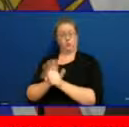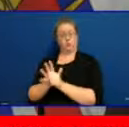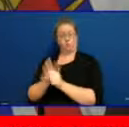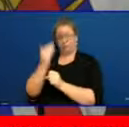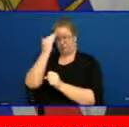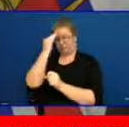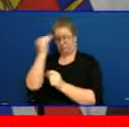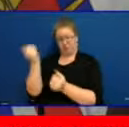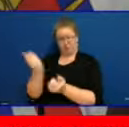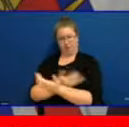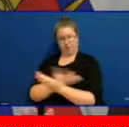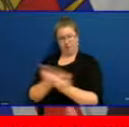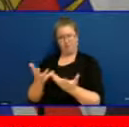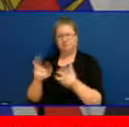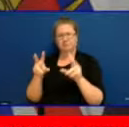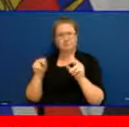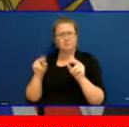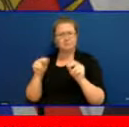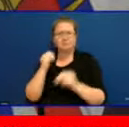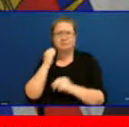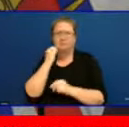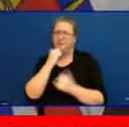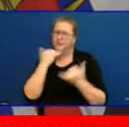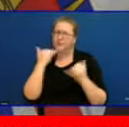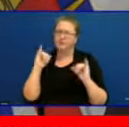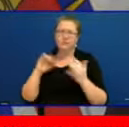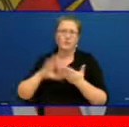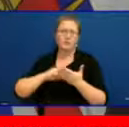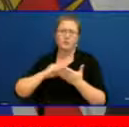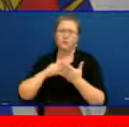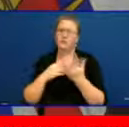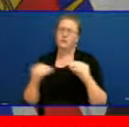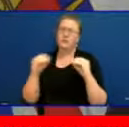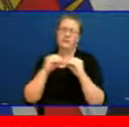this virus yet, and you know, every day we're learning more.